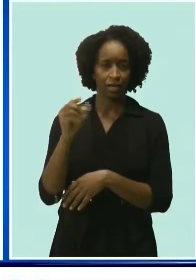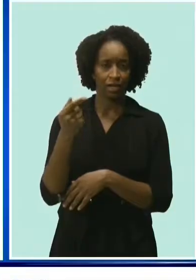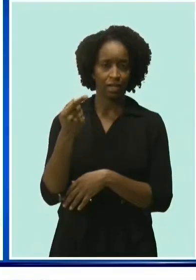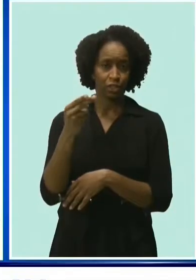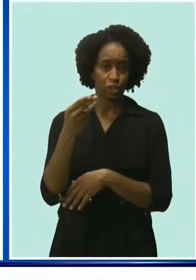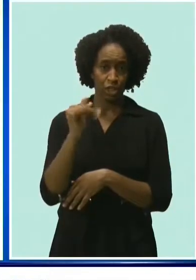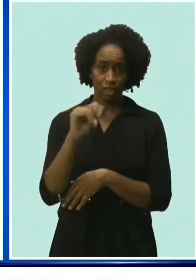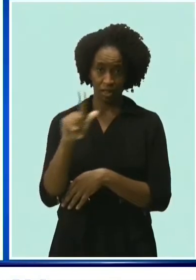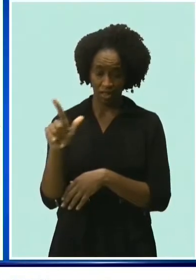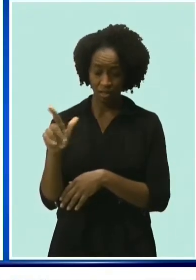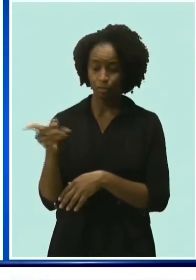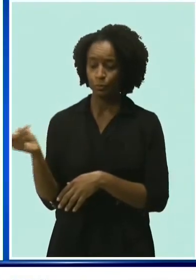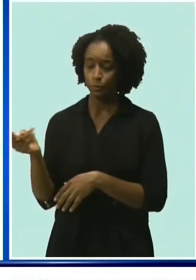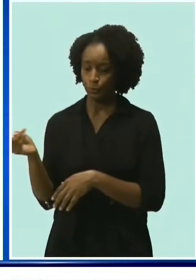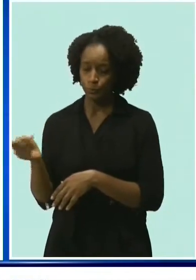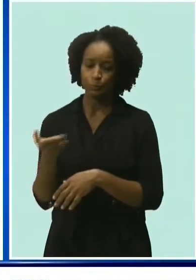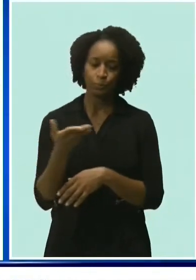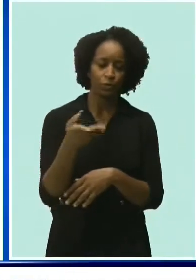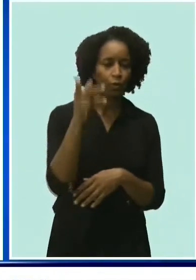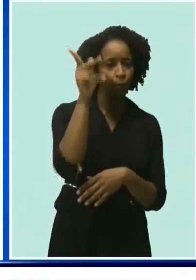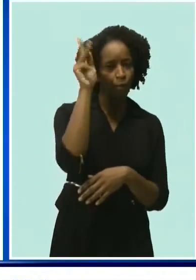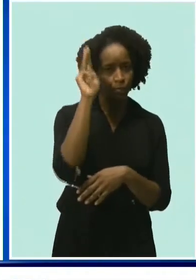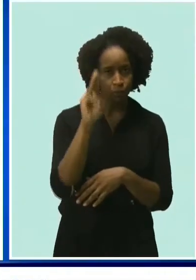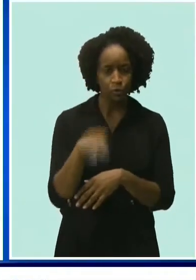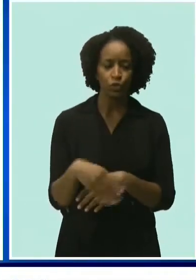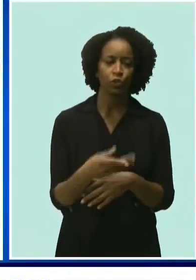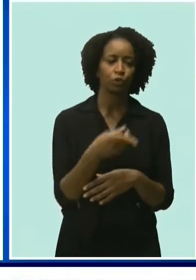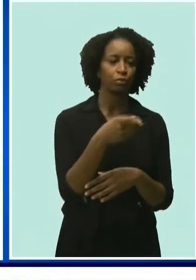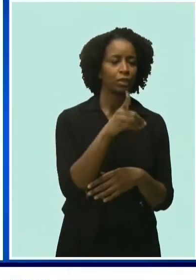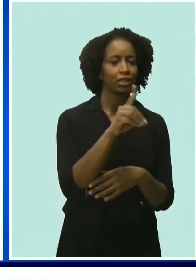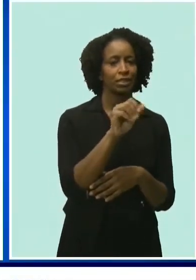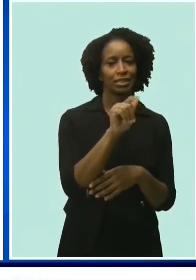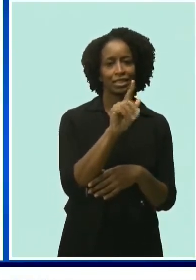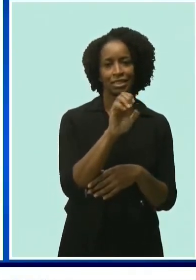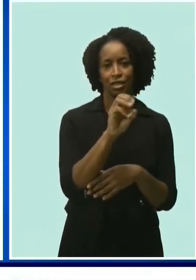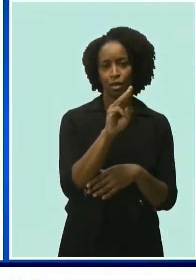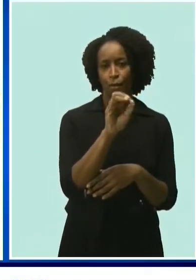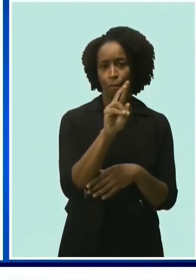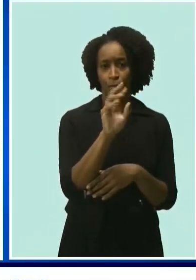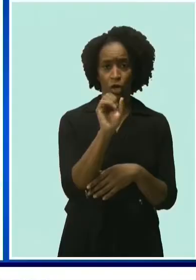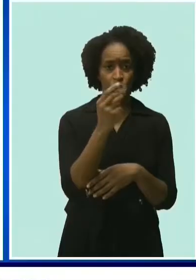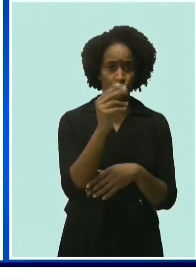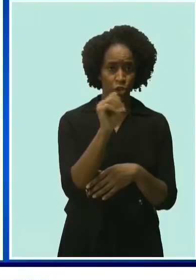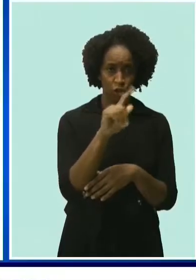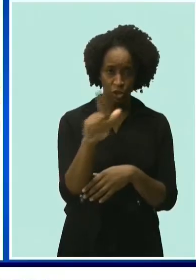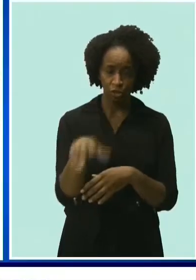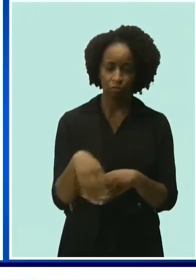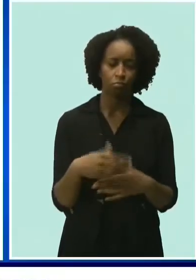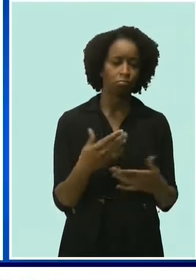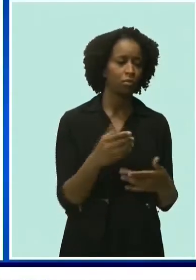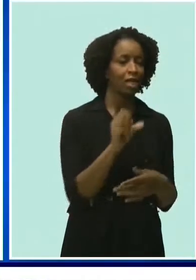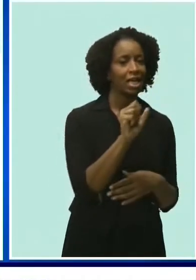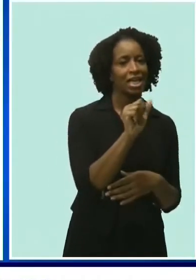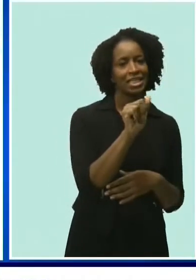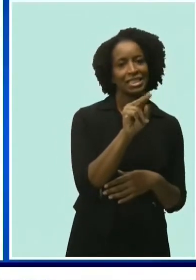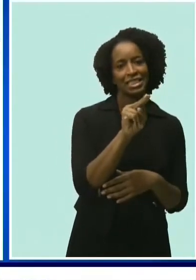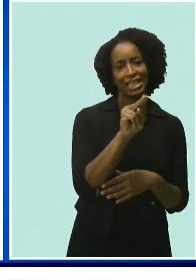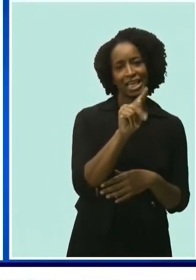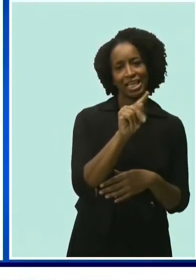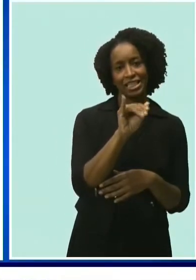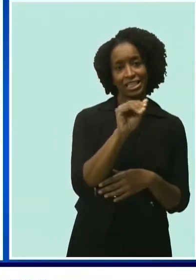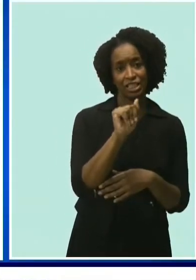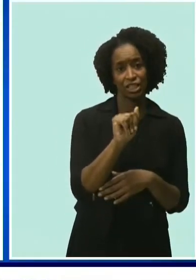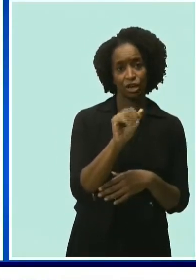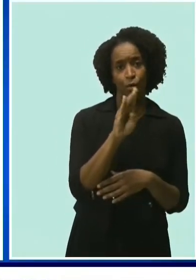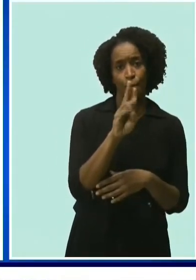Education Minister Santia Bradshaw, and Minister of Foreign Affairs and Foreign Trade Senator Jerome Walcott, along with family, as they awaited Governor